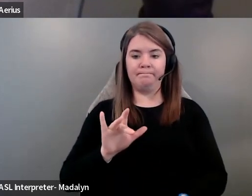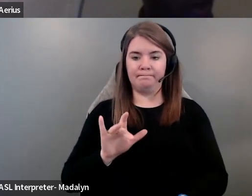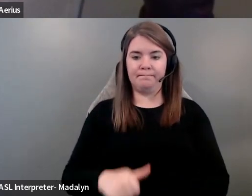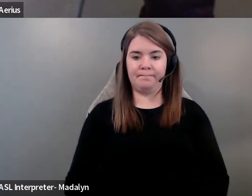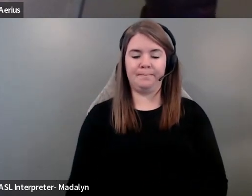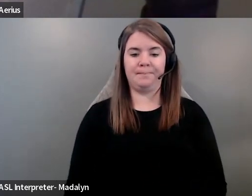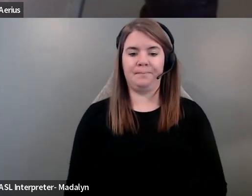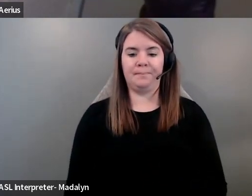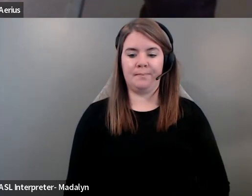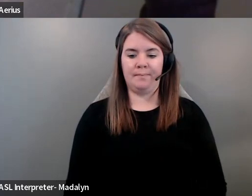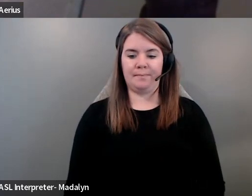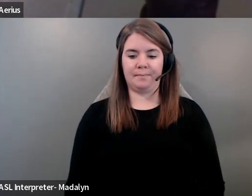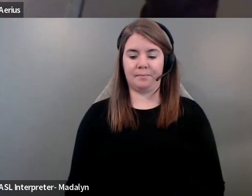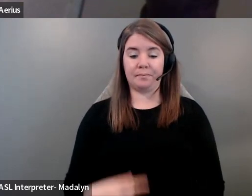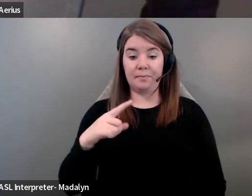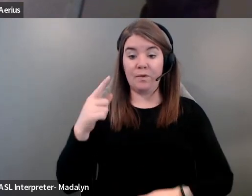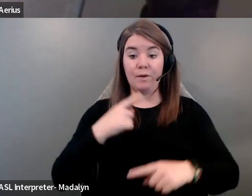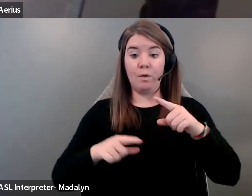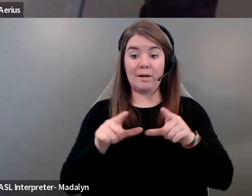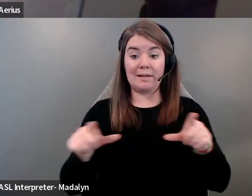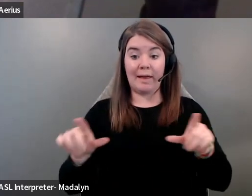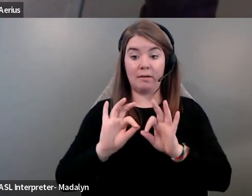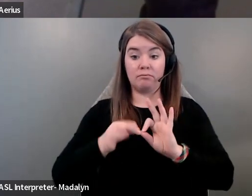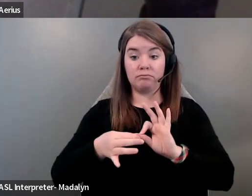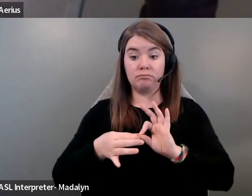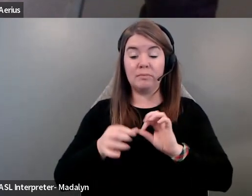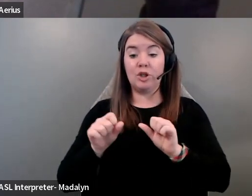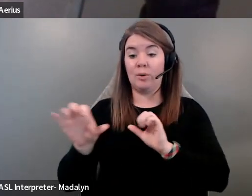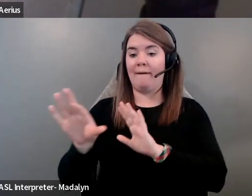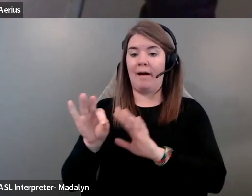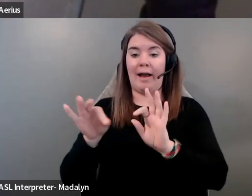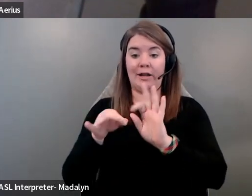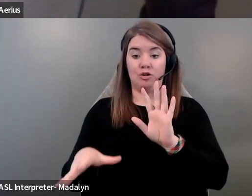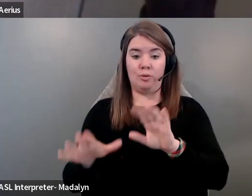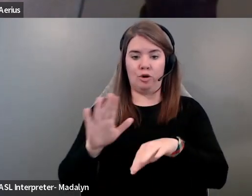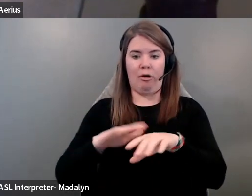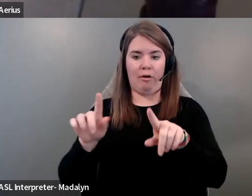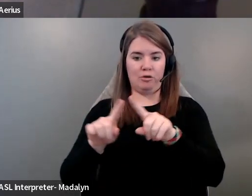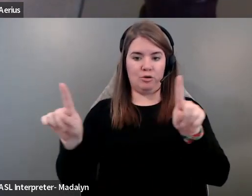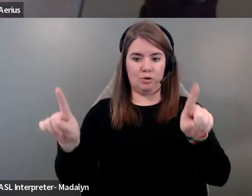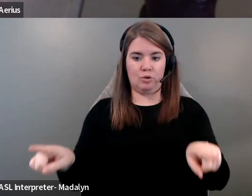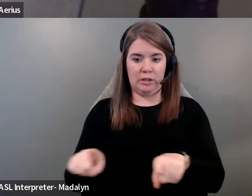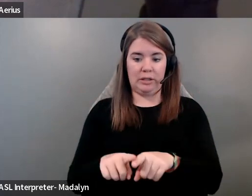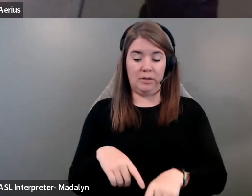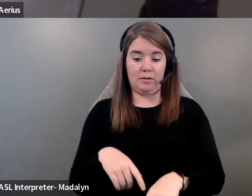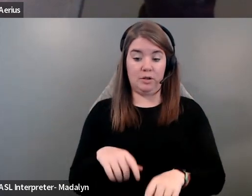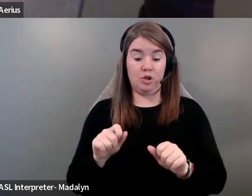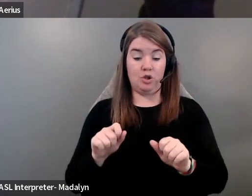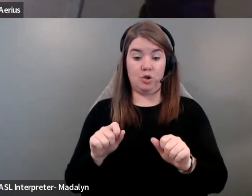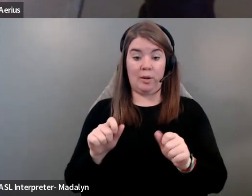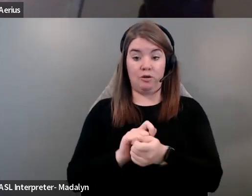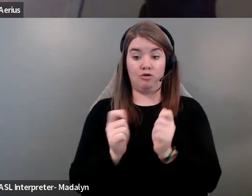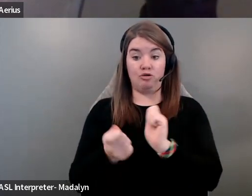menu bar. For sign language interpreting, you can find the interpreter on the screen. If you would like to change the size of the